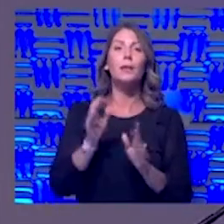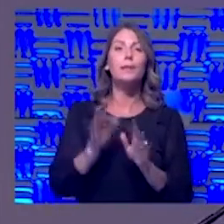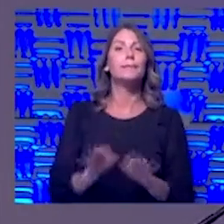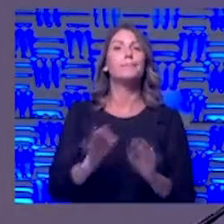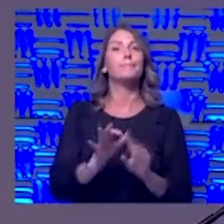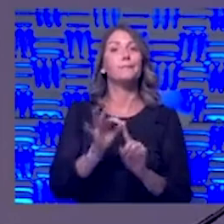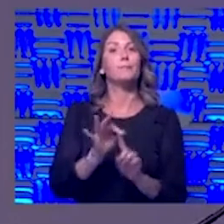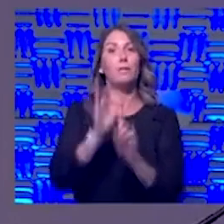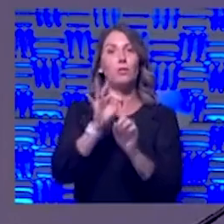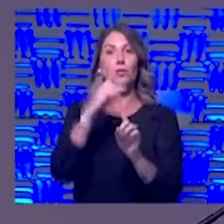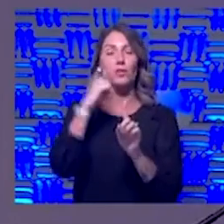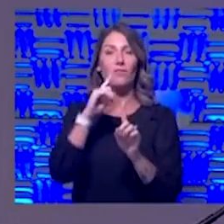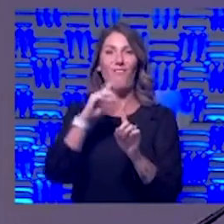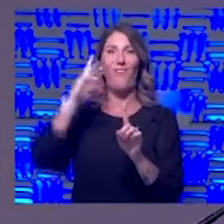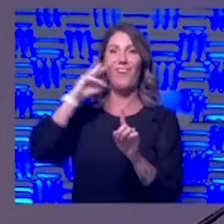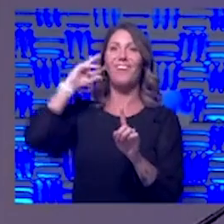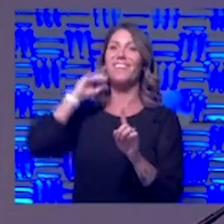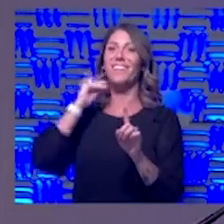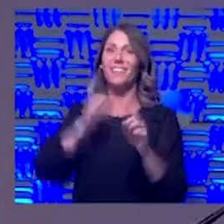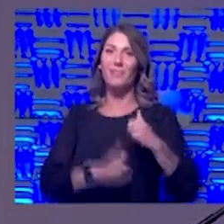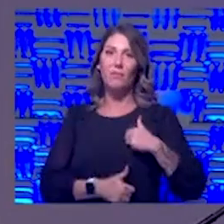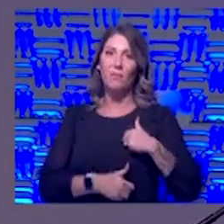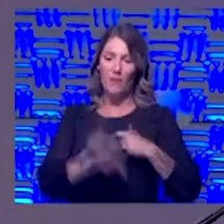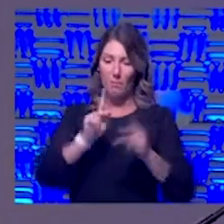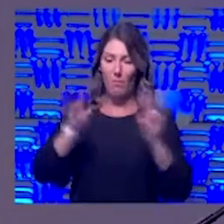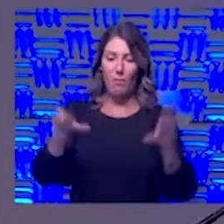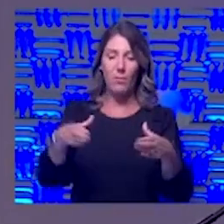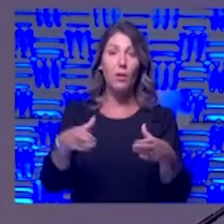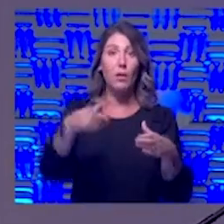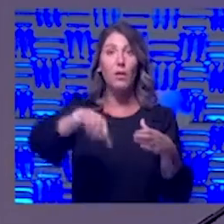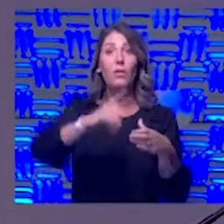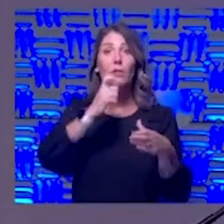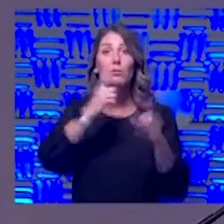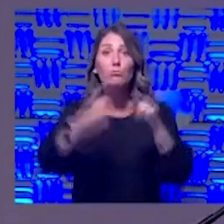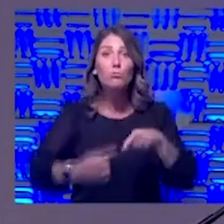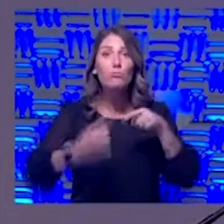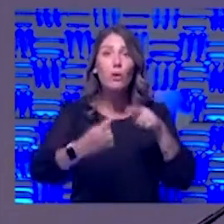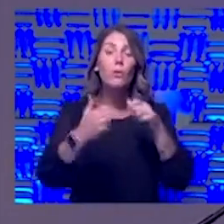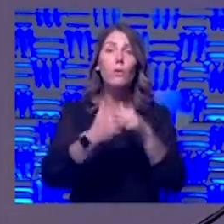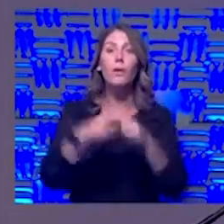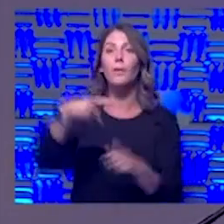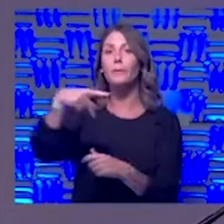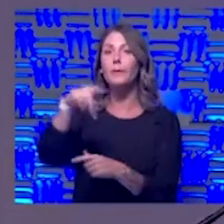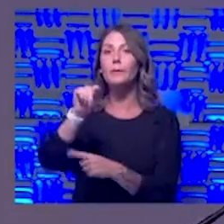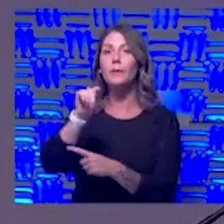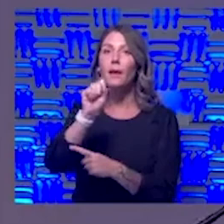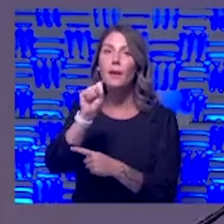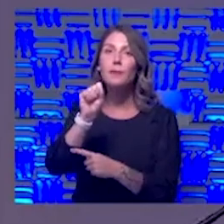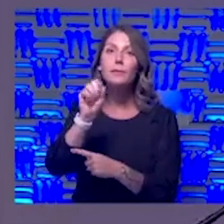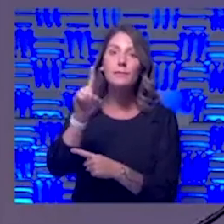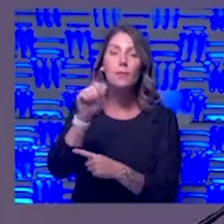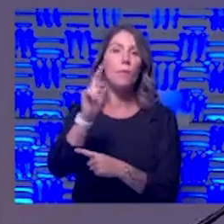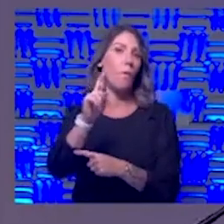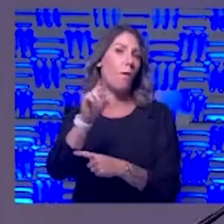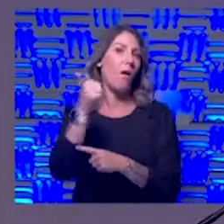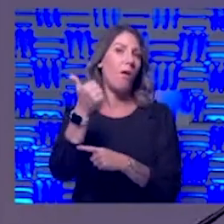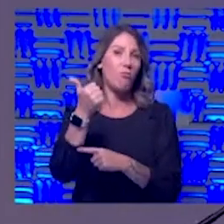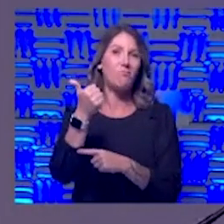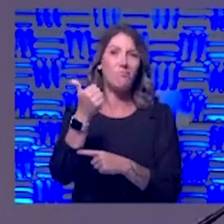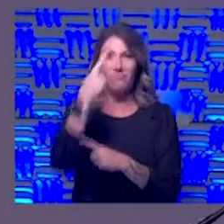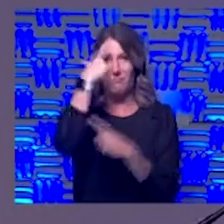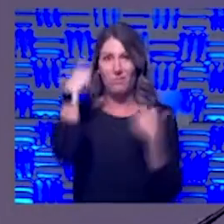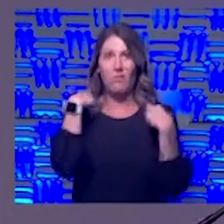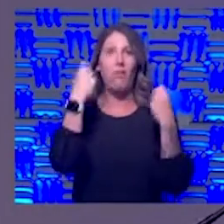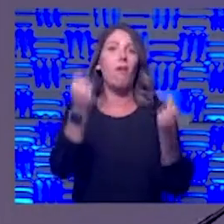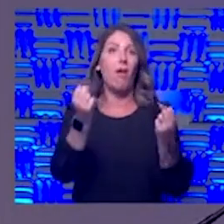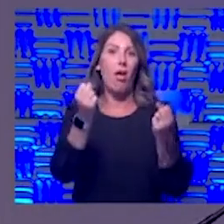veteran population that oftentimes do struggle with PTSD or other mental health disorders, it